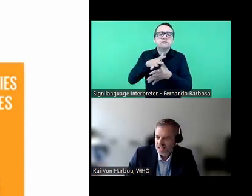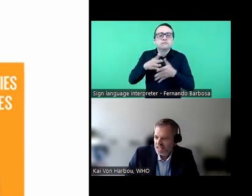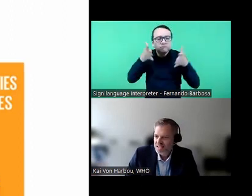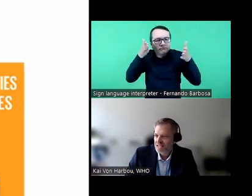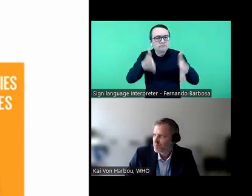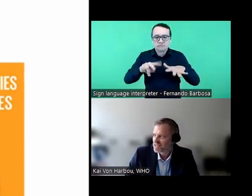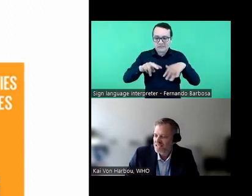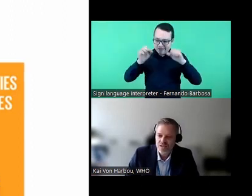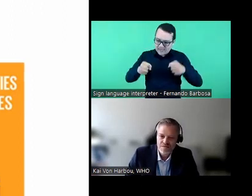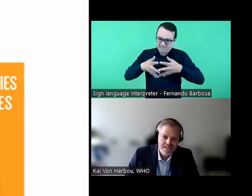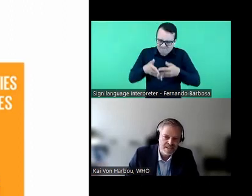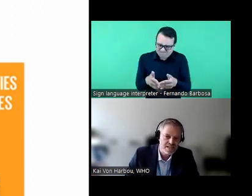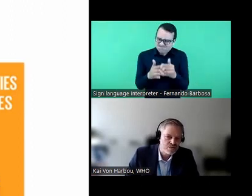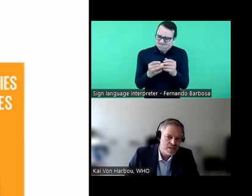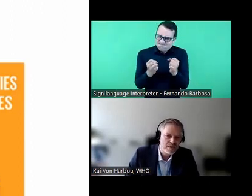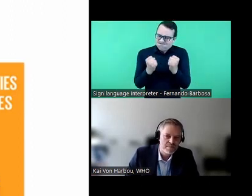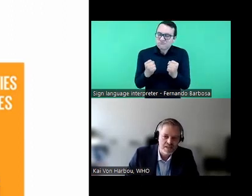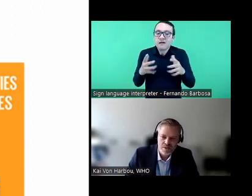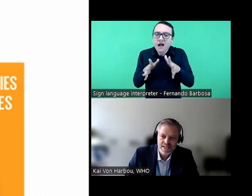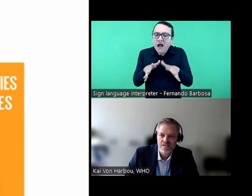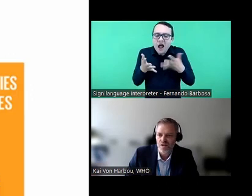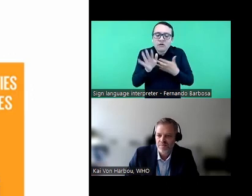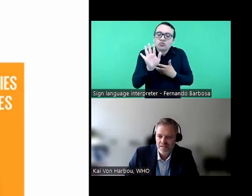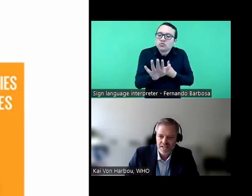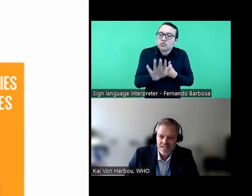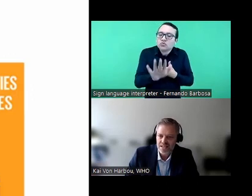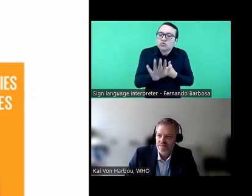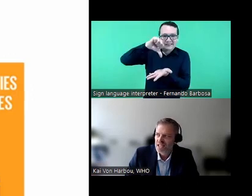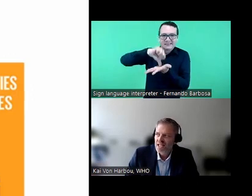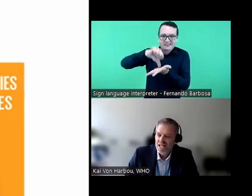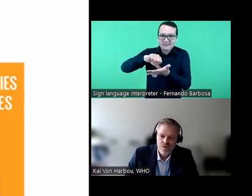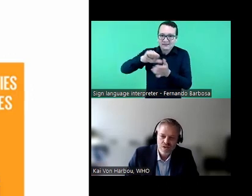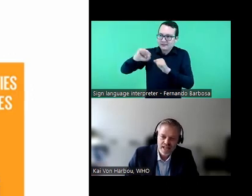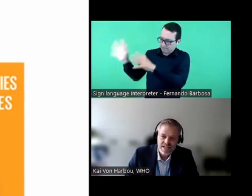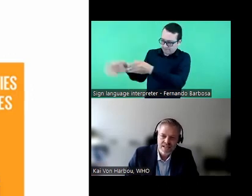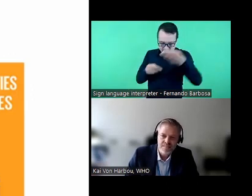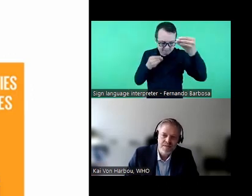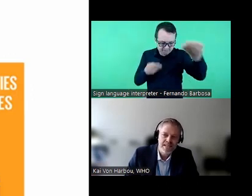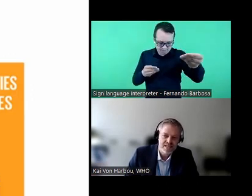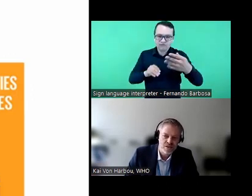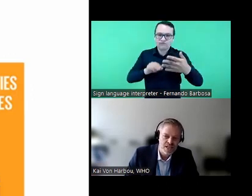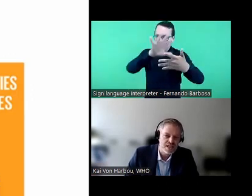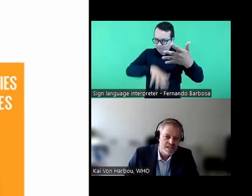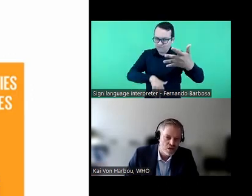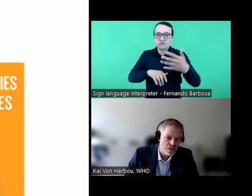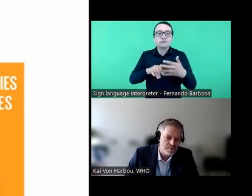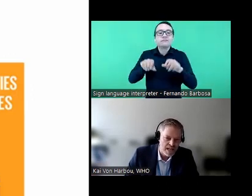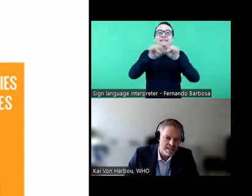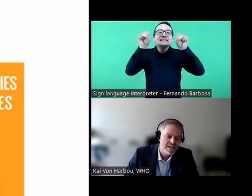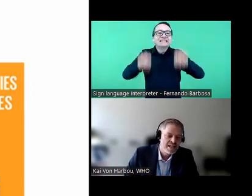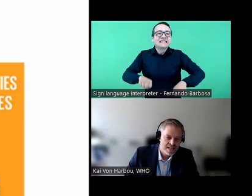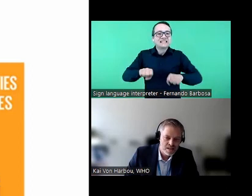resilience is the capacity of cities to implement risk-informed governance systems and to conduct and implement strategic and